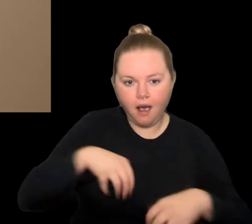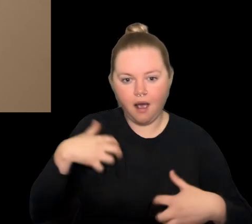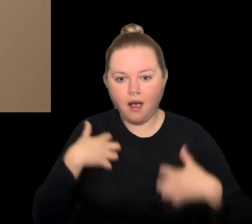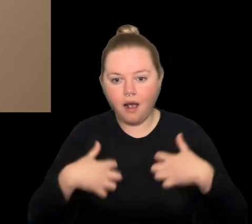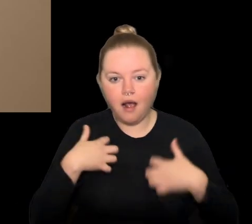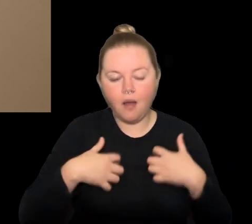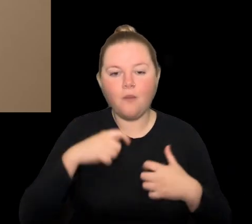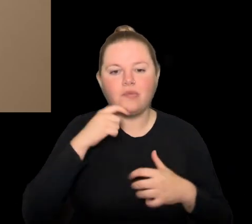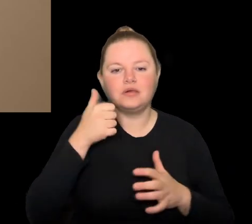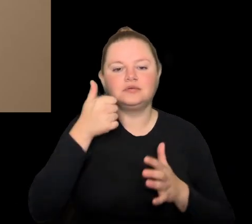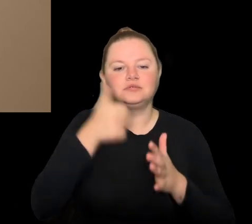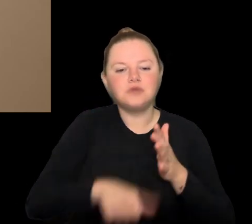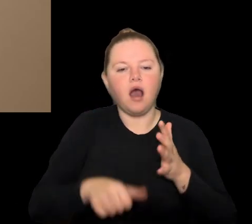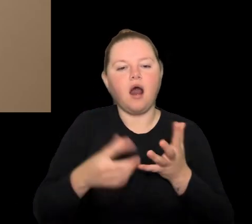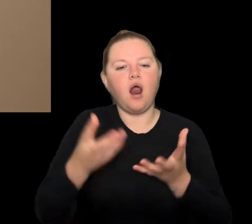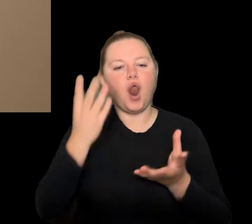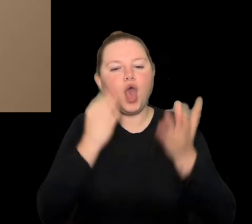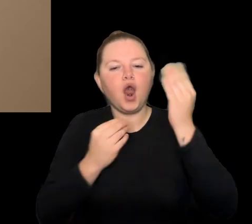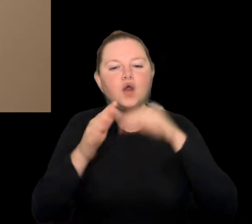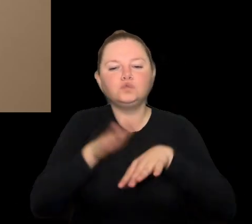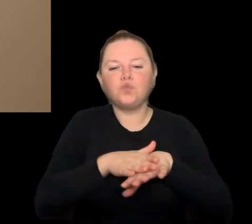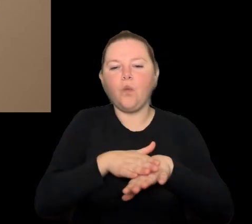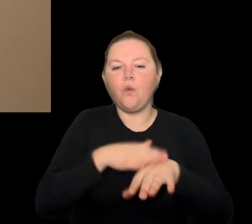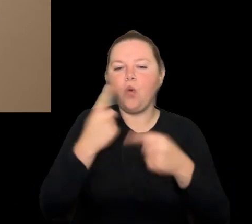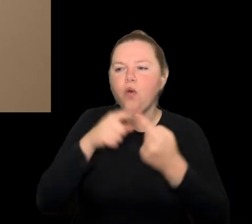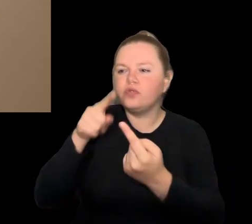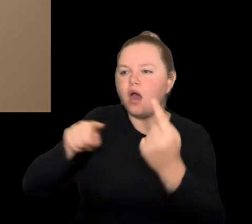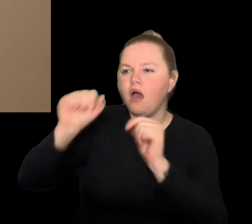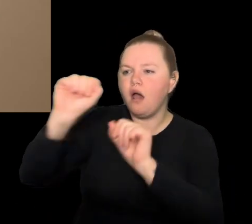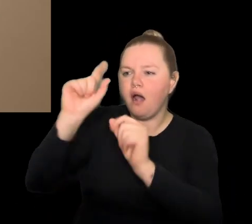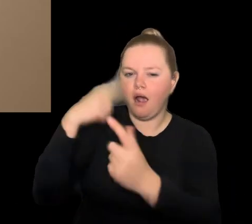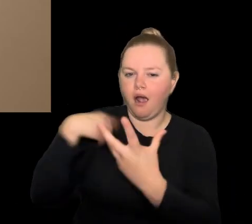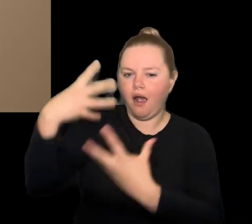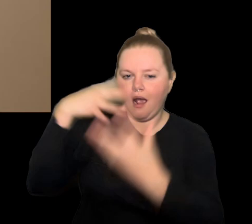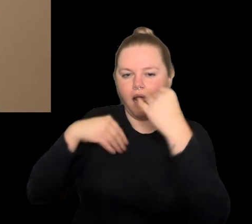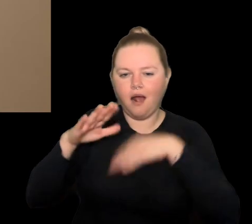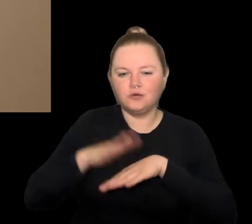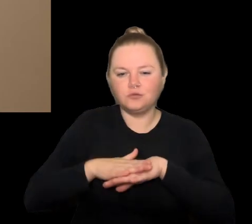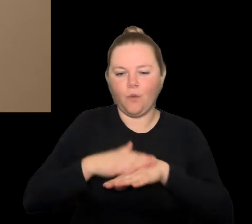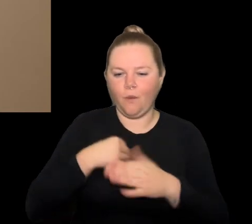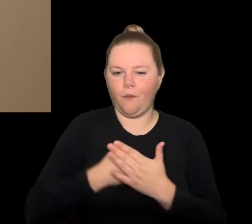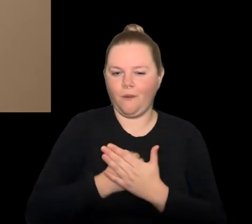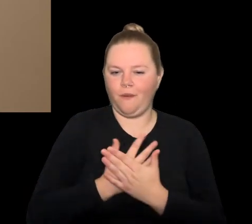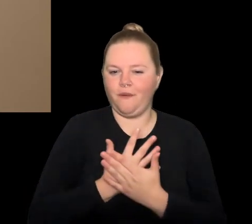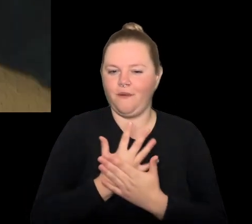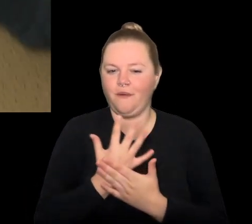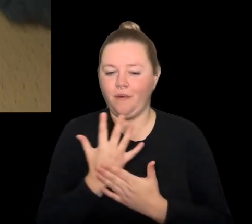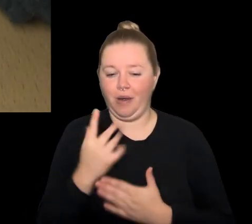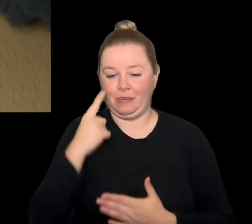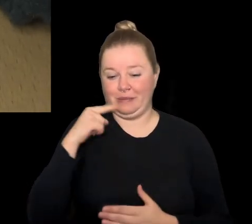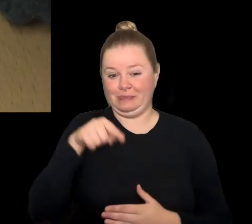you'll slowly start to learn what other artists learn, and